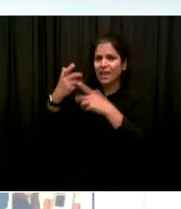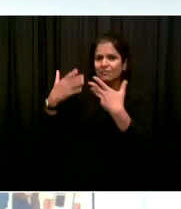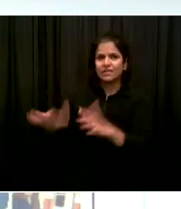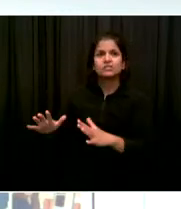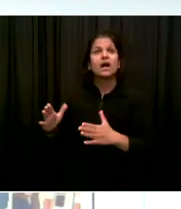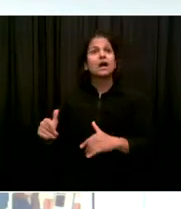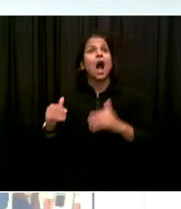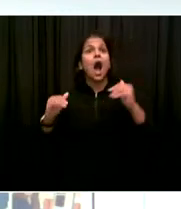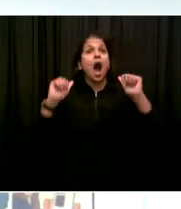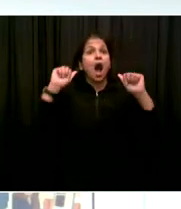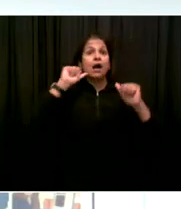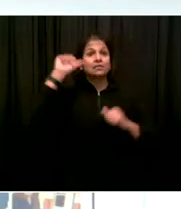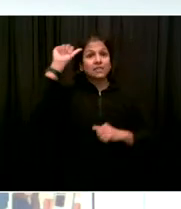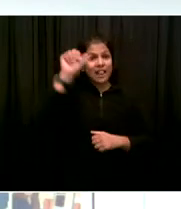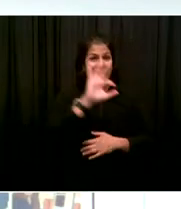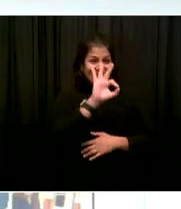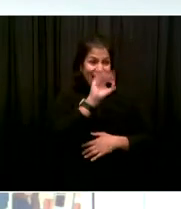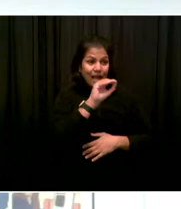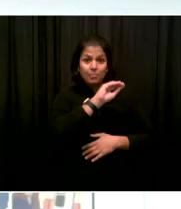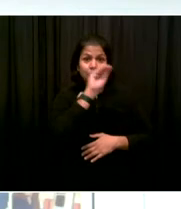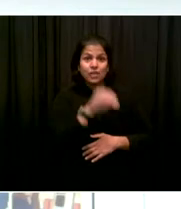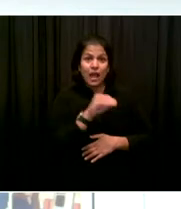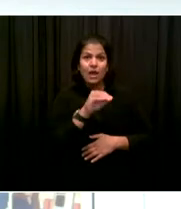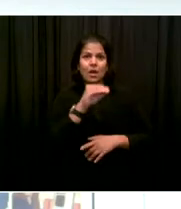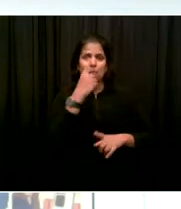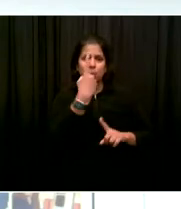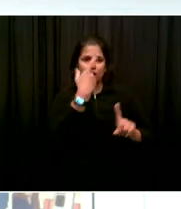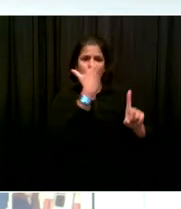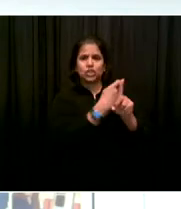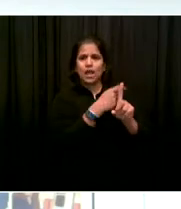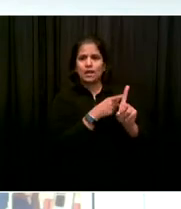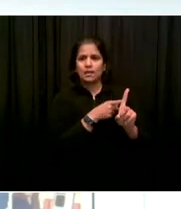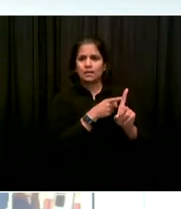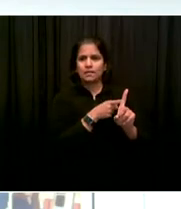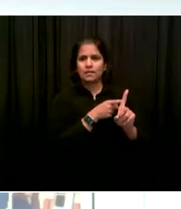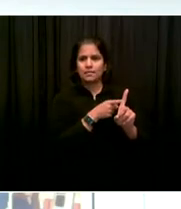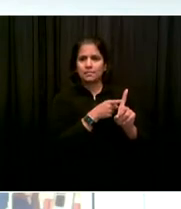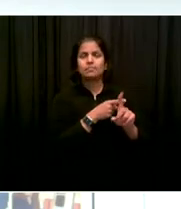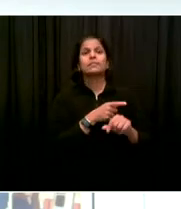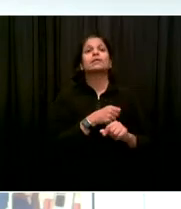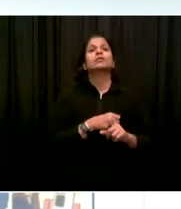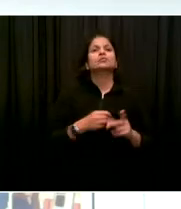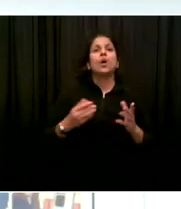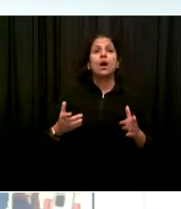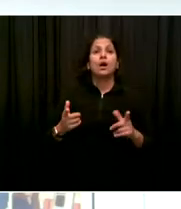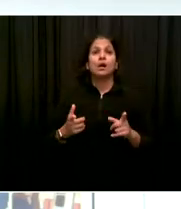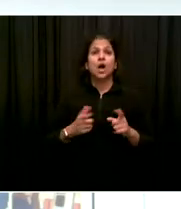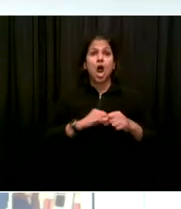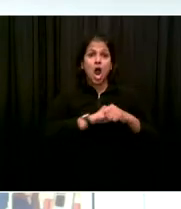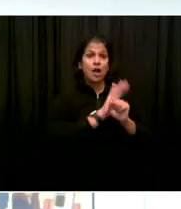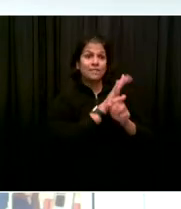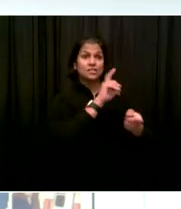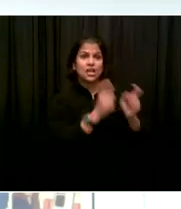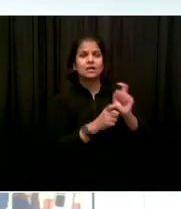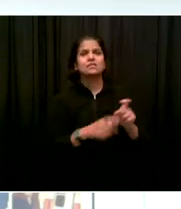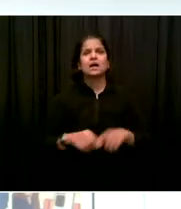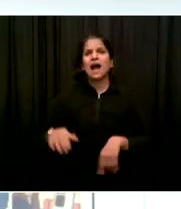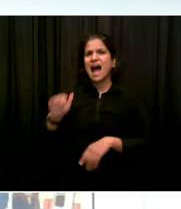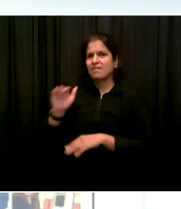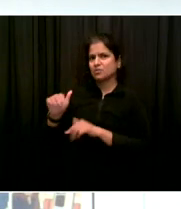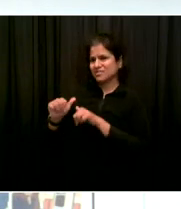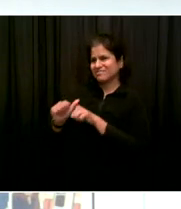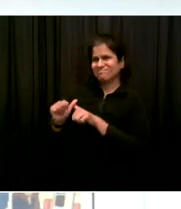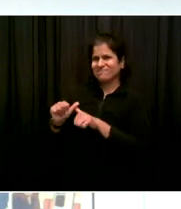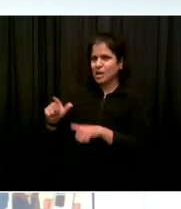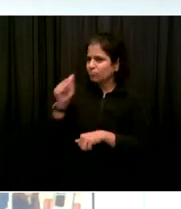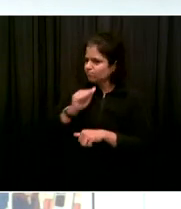at least one dose. So we have to remain prepared and see what else is around the corner, but